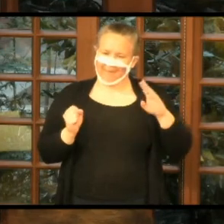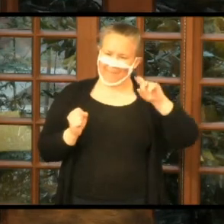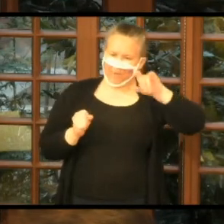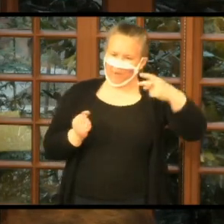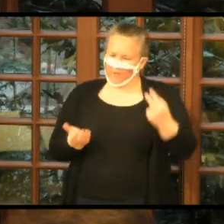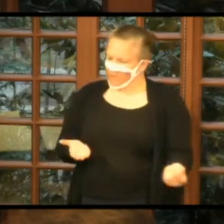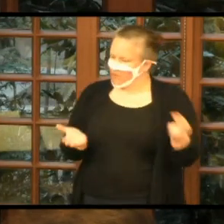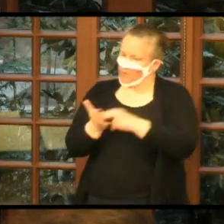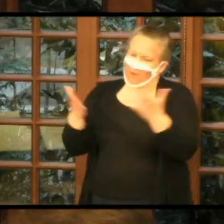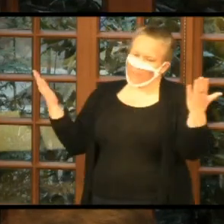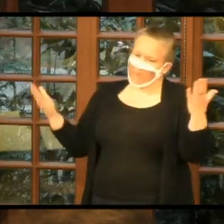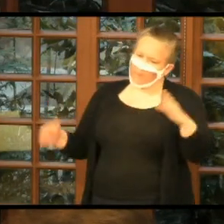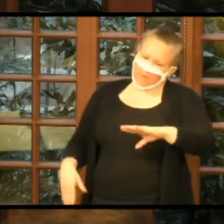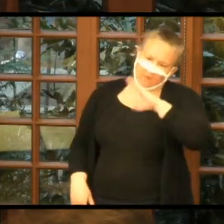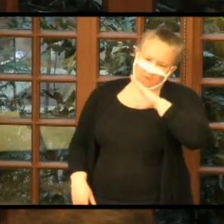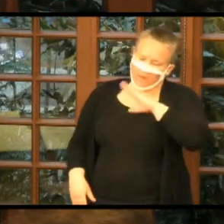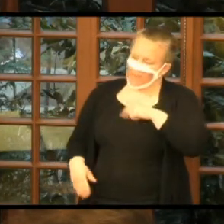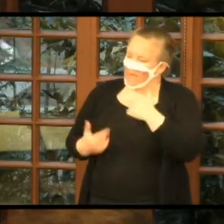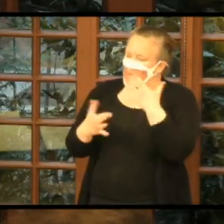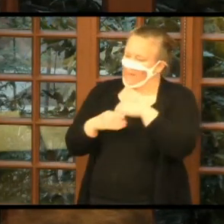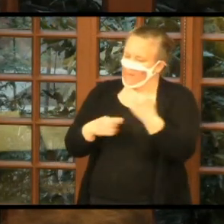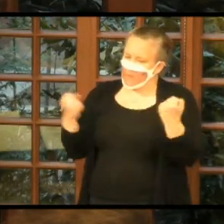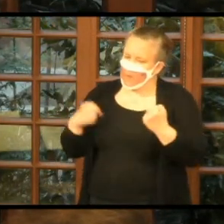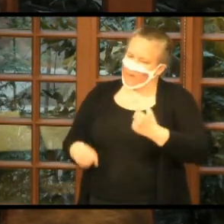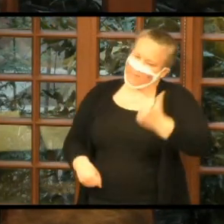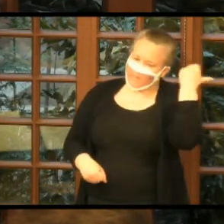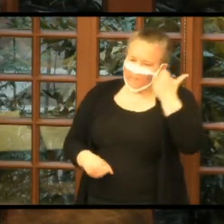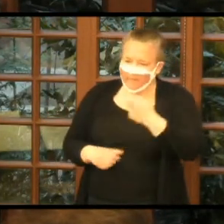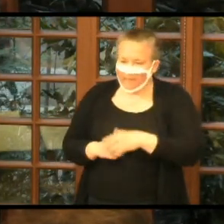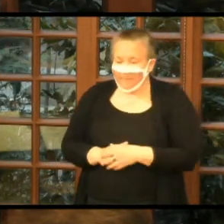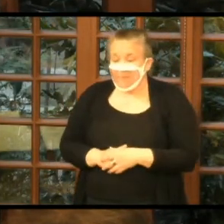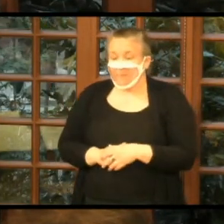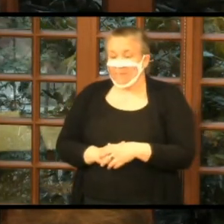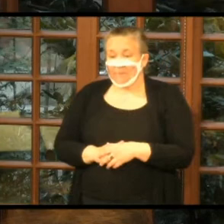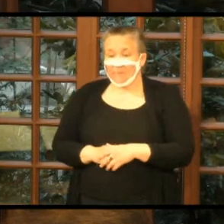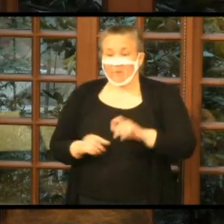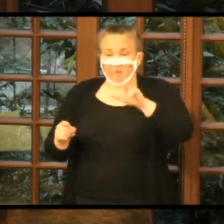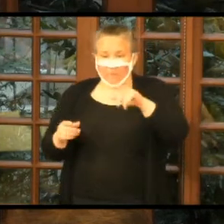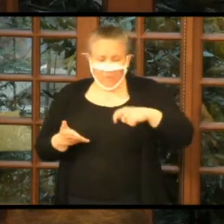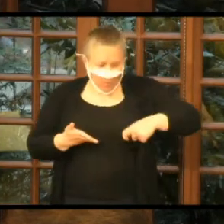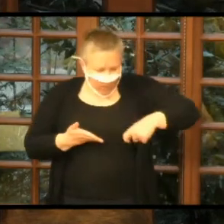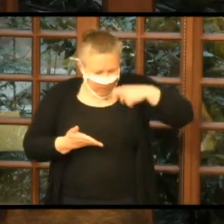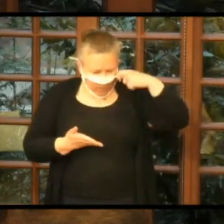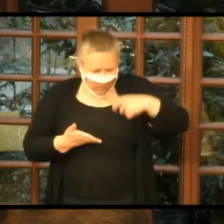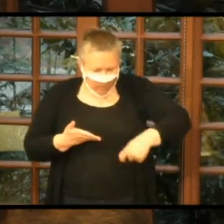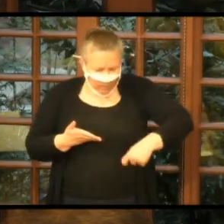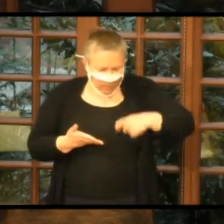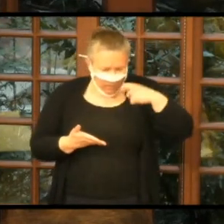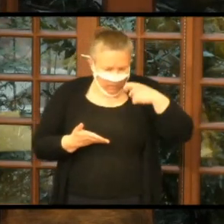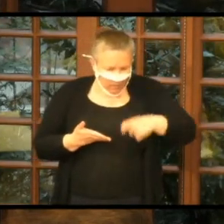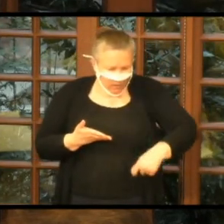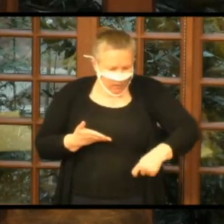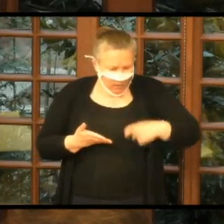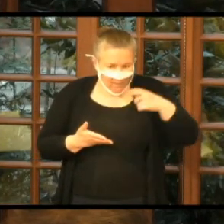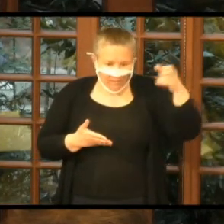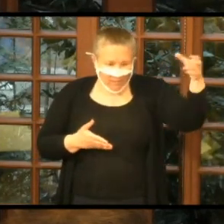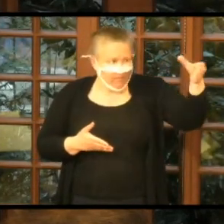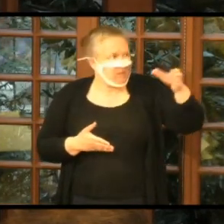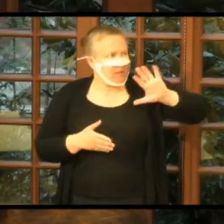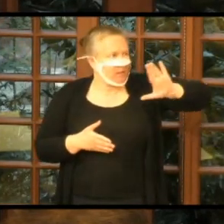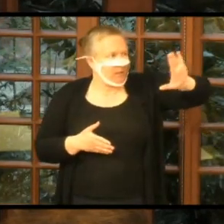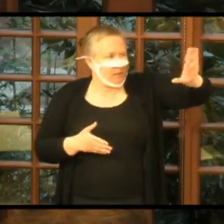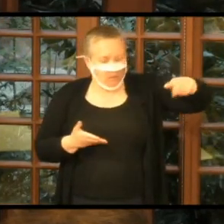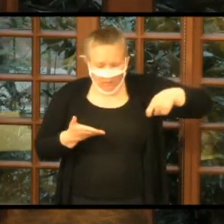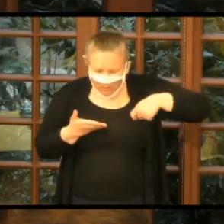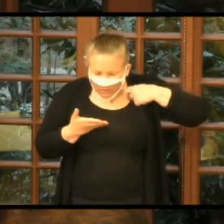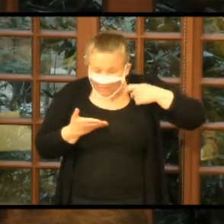in exasperation. I'll wait in the car, she said. Lucy ate in a daze, refusing milk, of course.